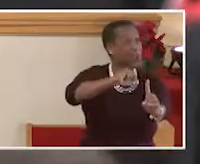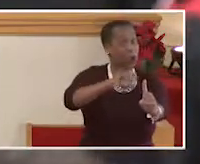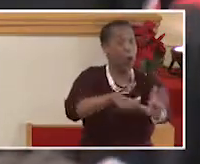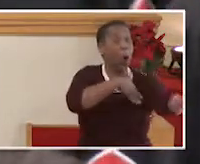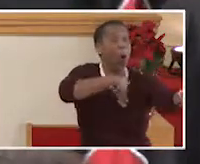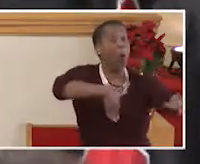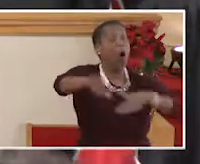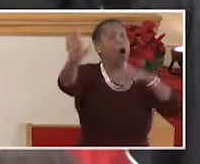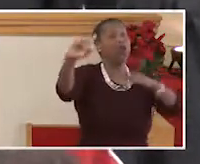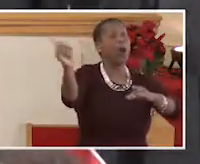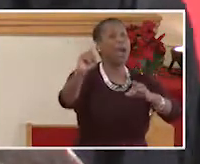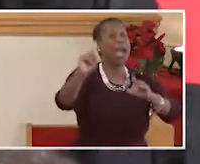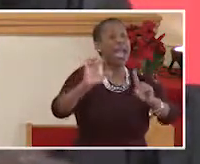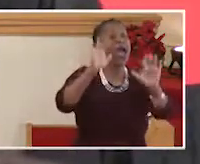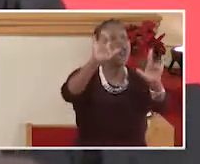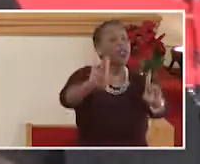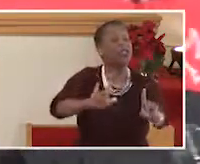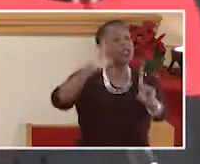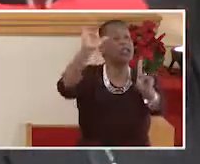Come where the dew drops. Come